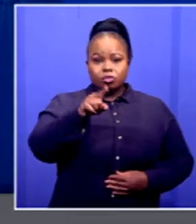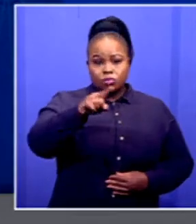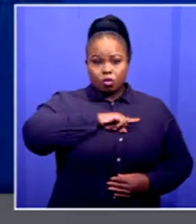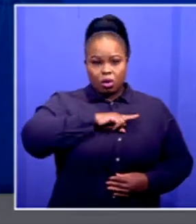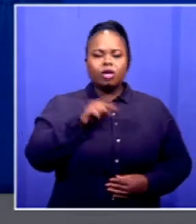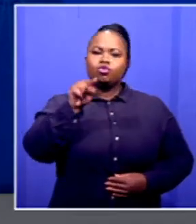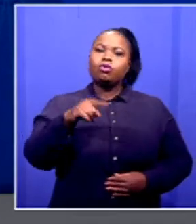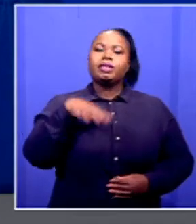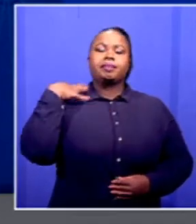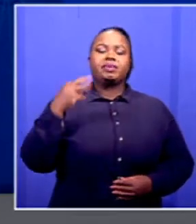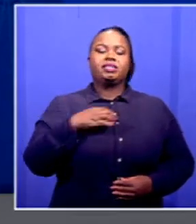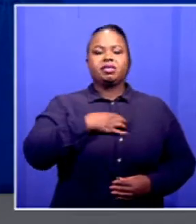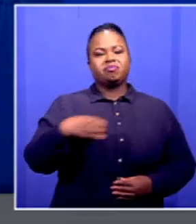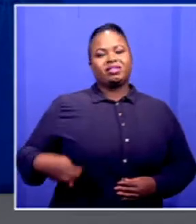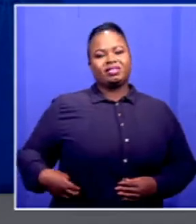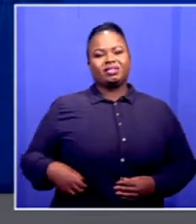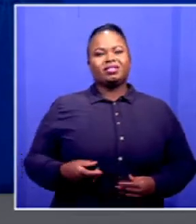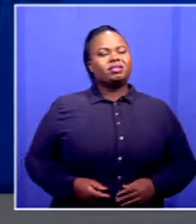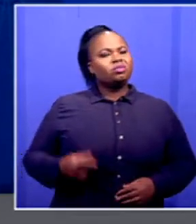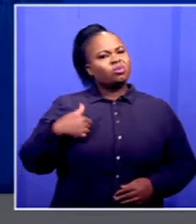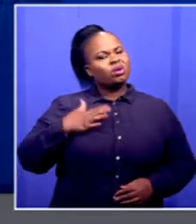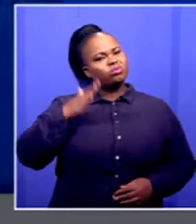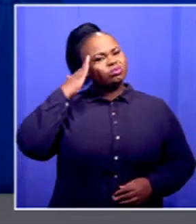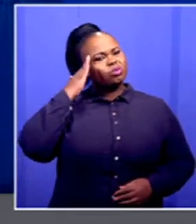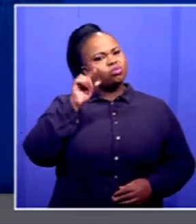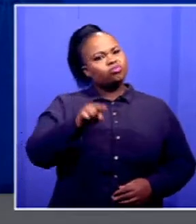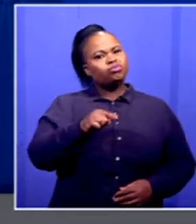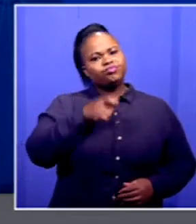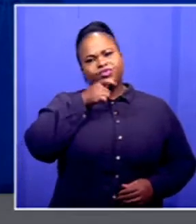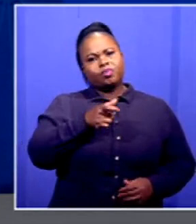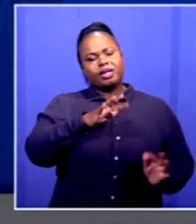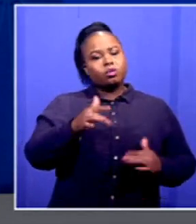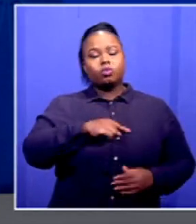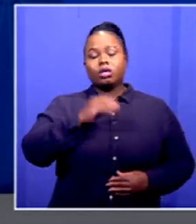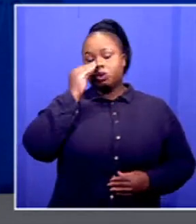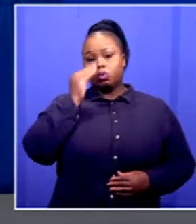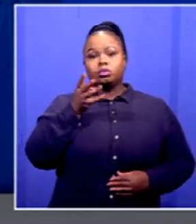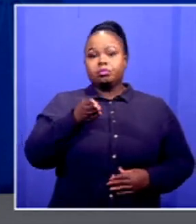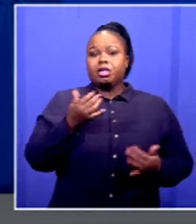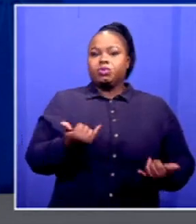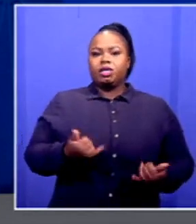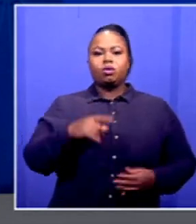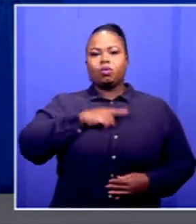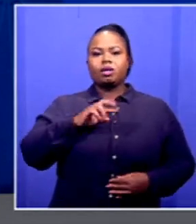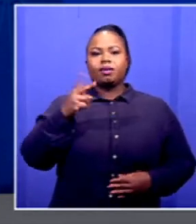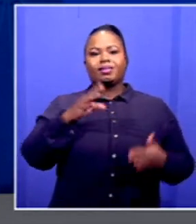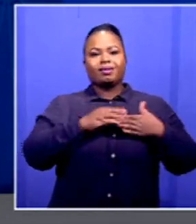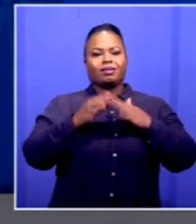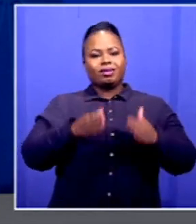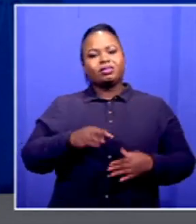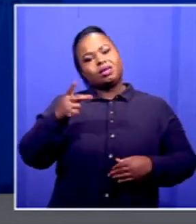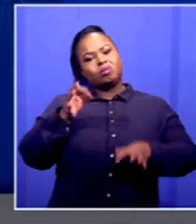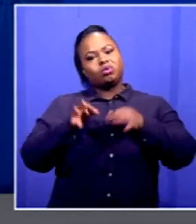minister in the presidency. Your reaction to Operation Dudula, we see it's in the news also today, where some leaders of